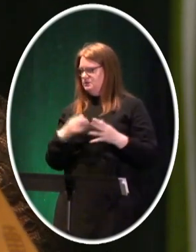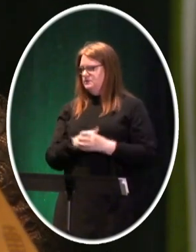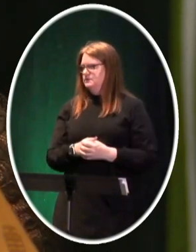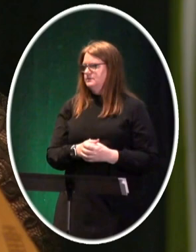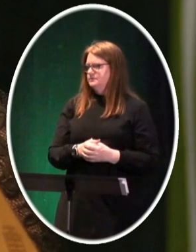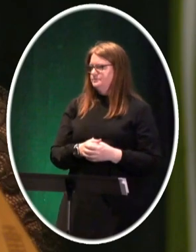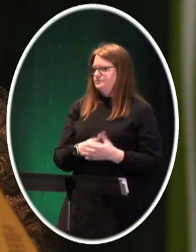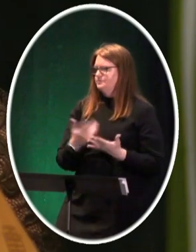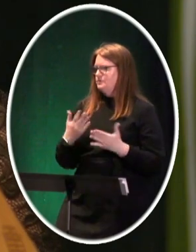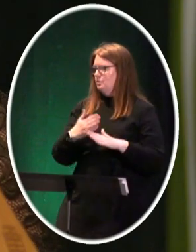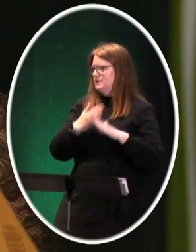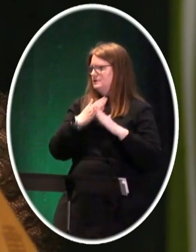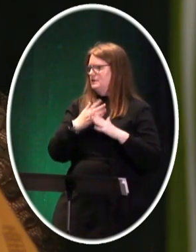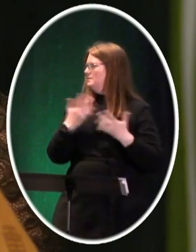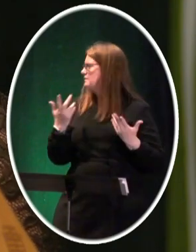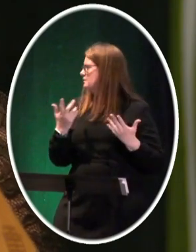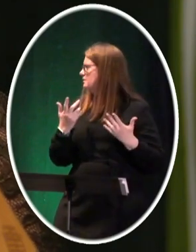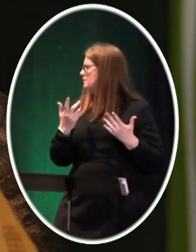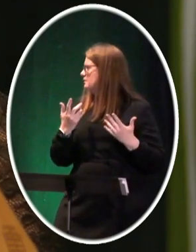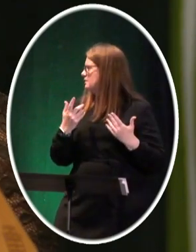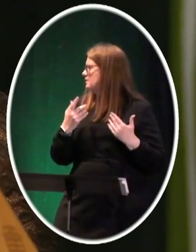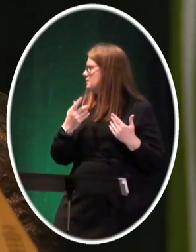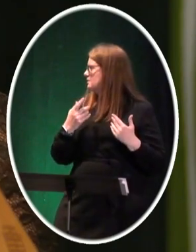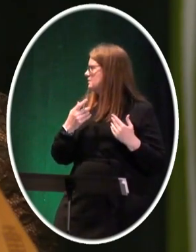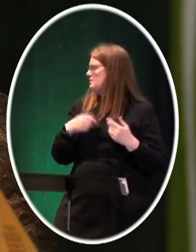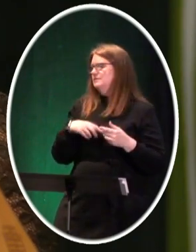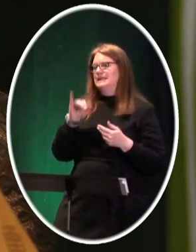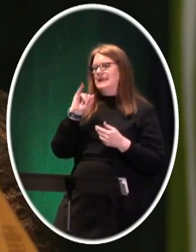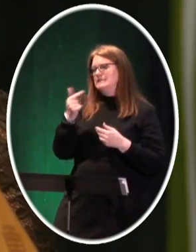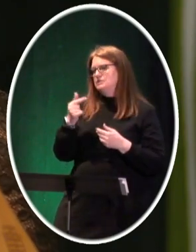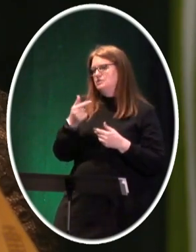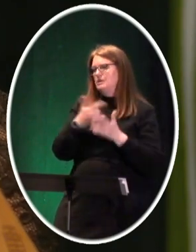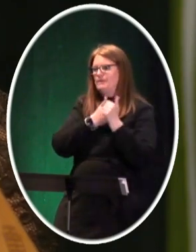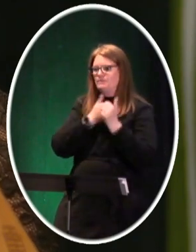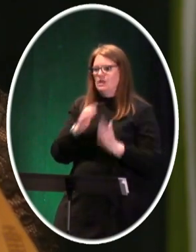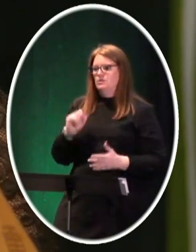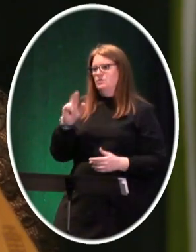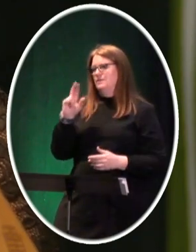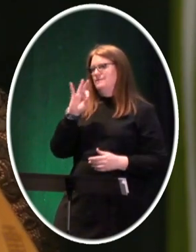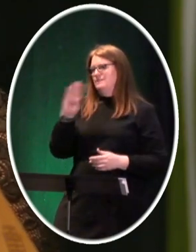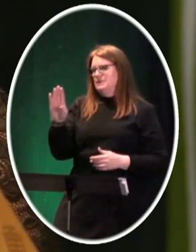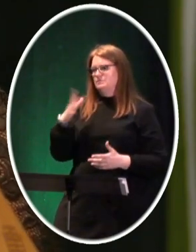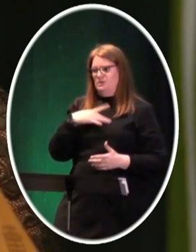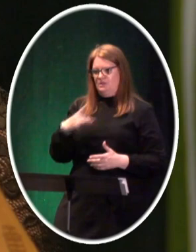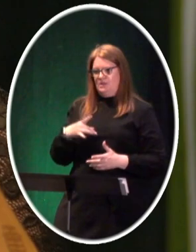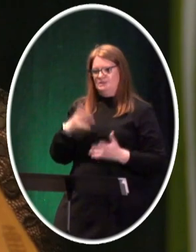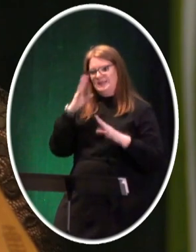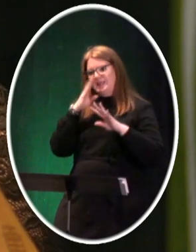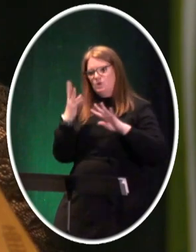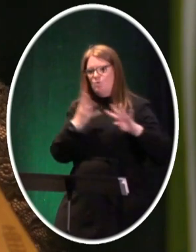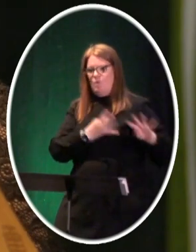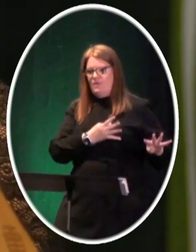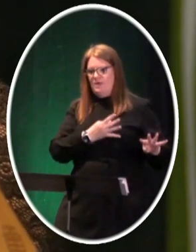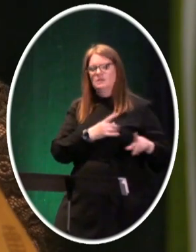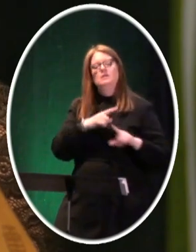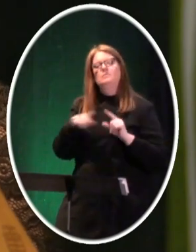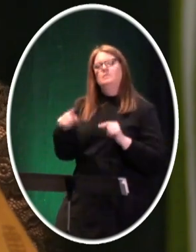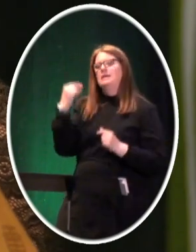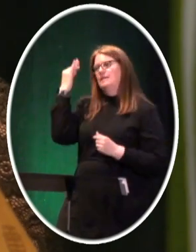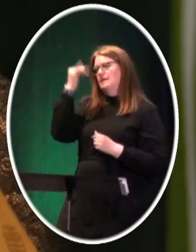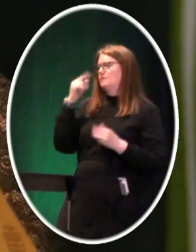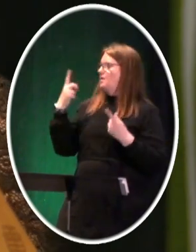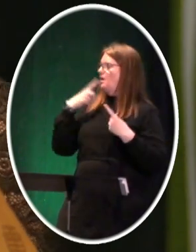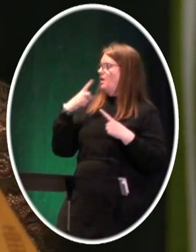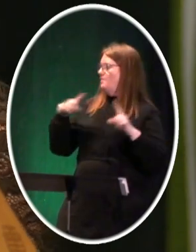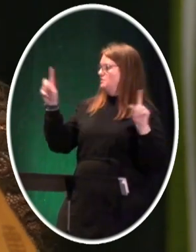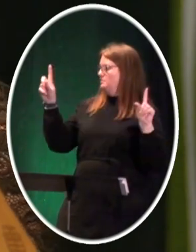common standards of bank account totals, Instagram followers, or Facebook likes. Rather, consider the